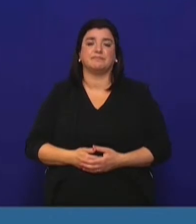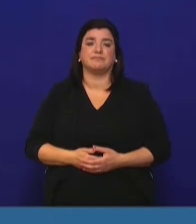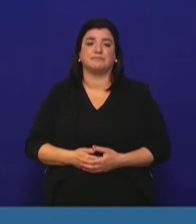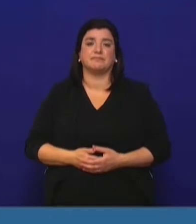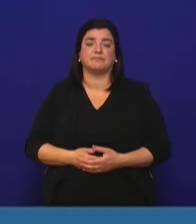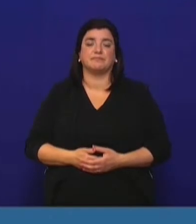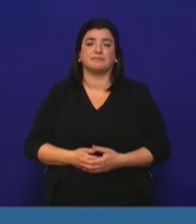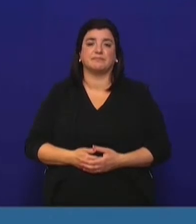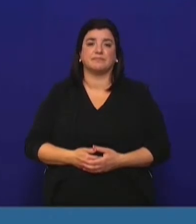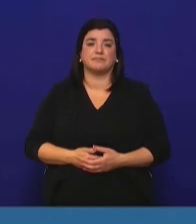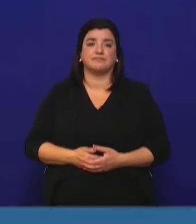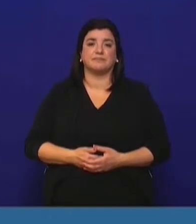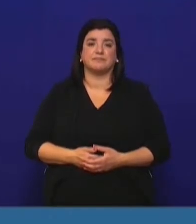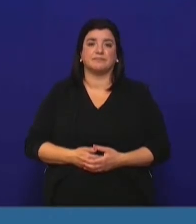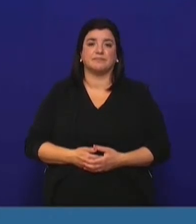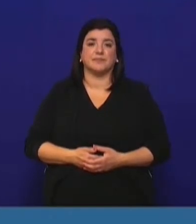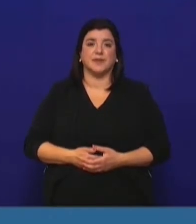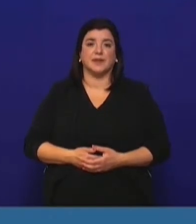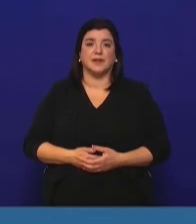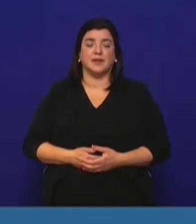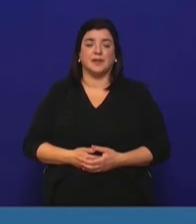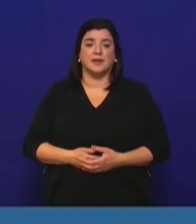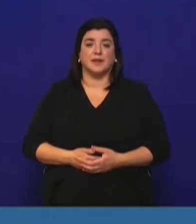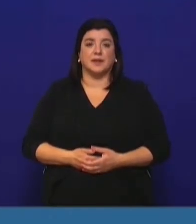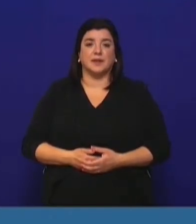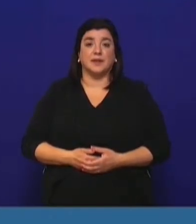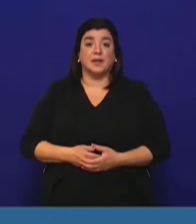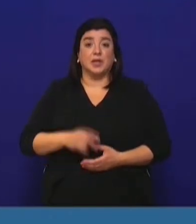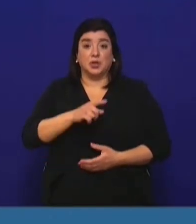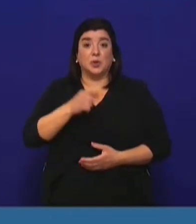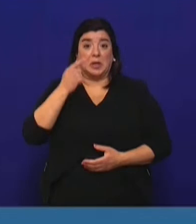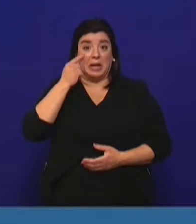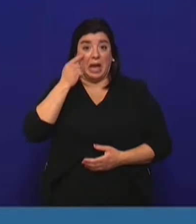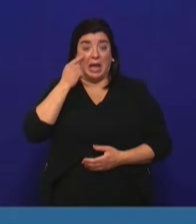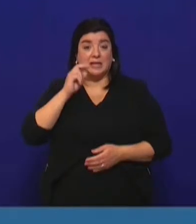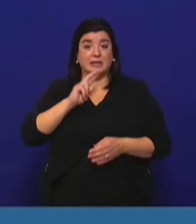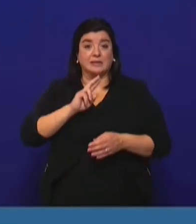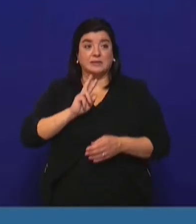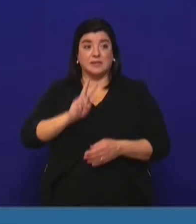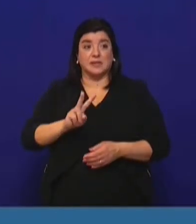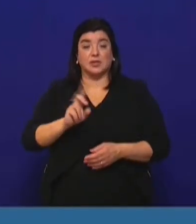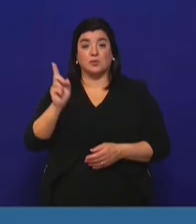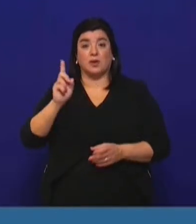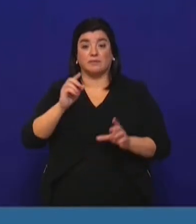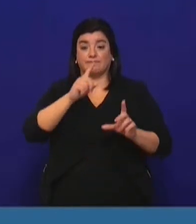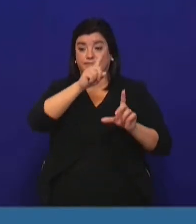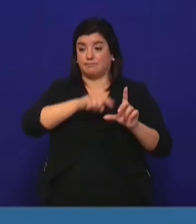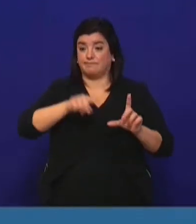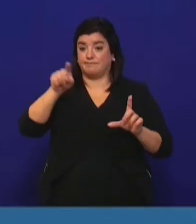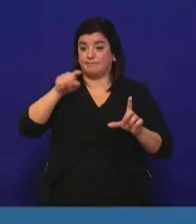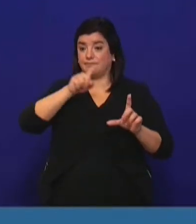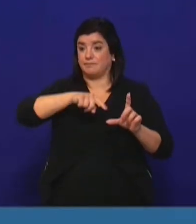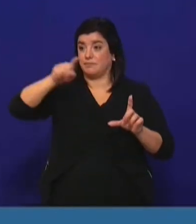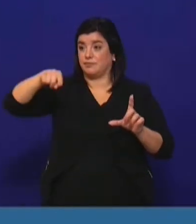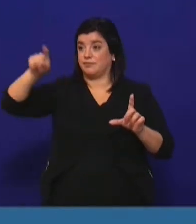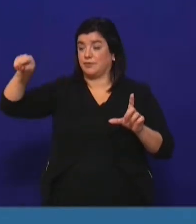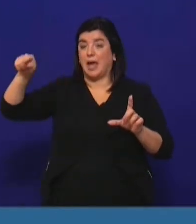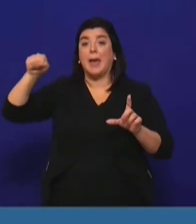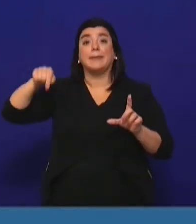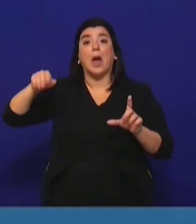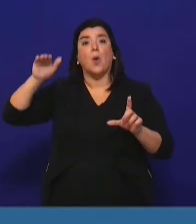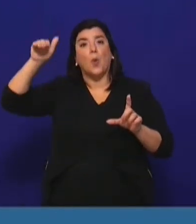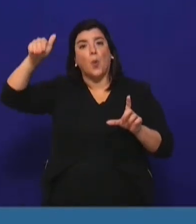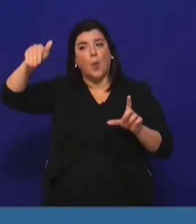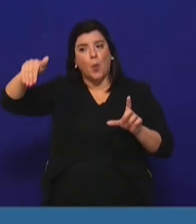2,464 active cases. As you see, the number of cases is on the decline right now, so the